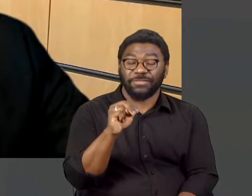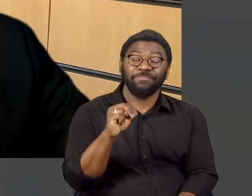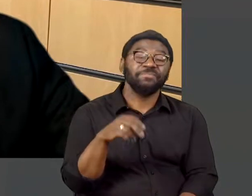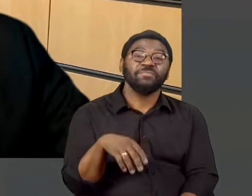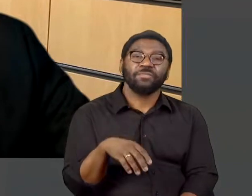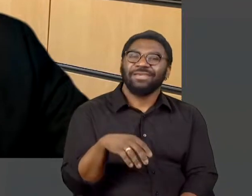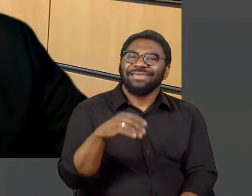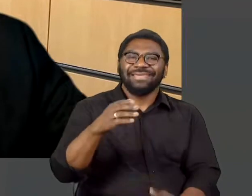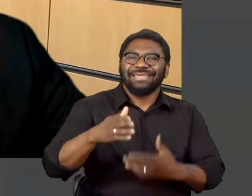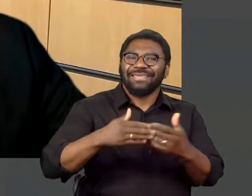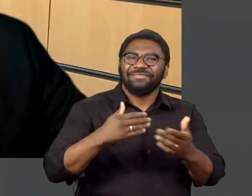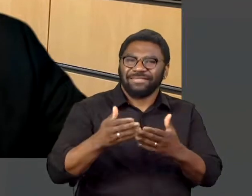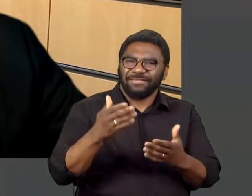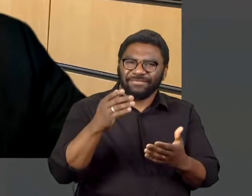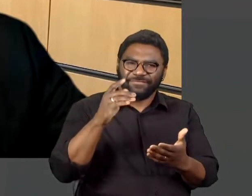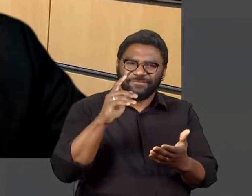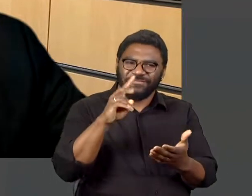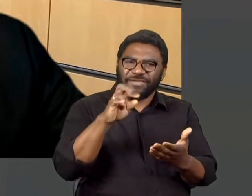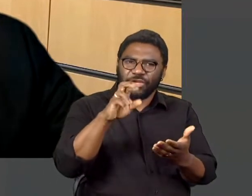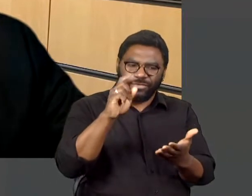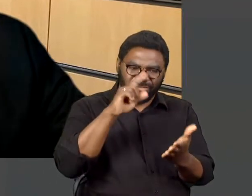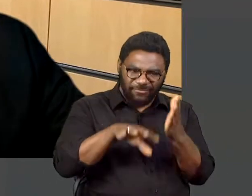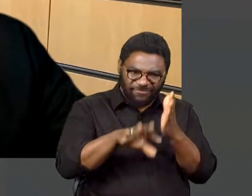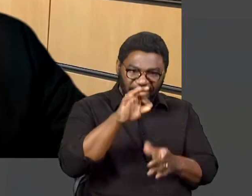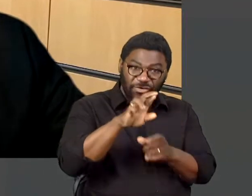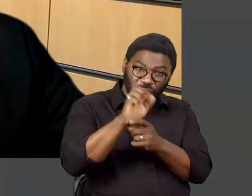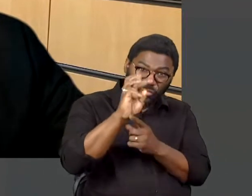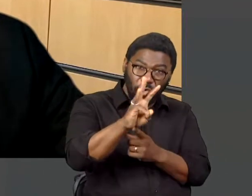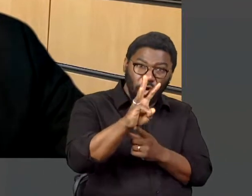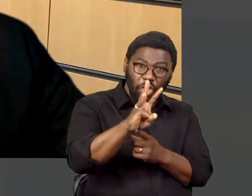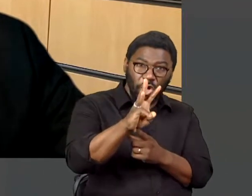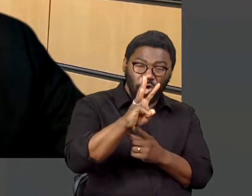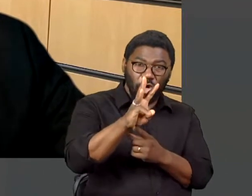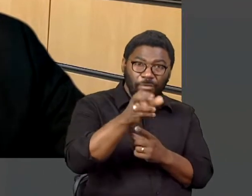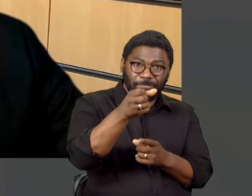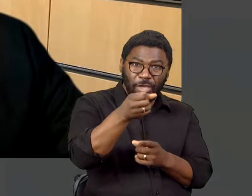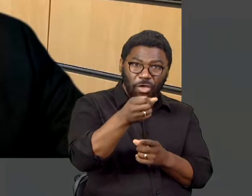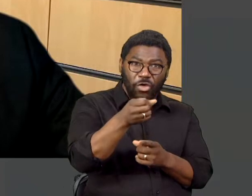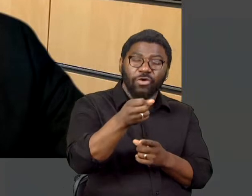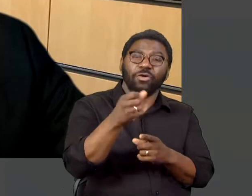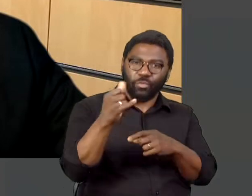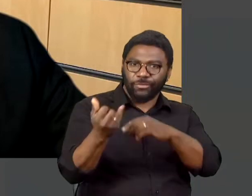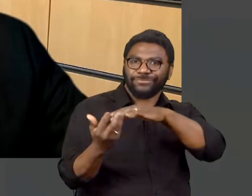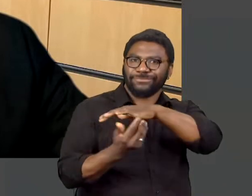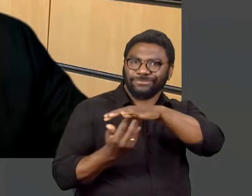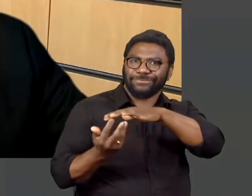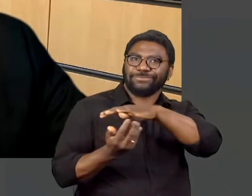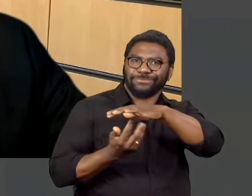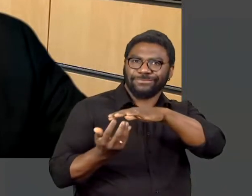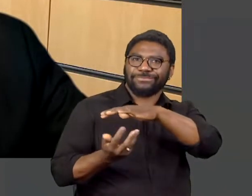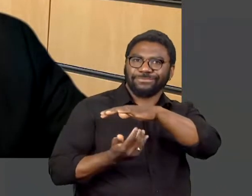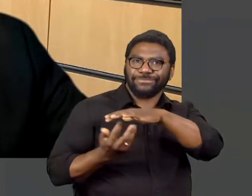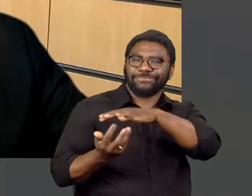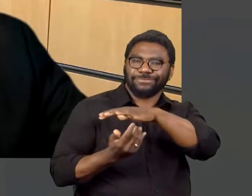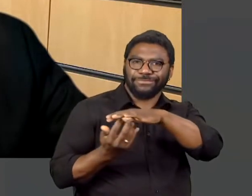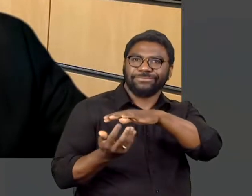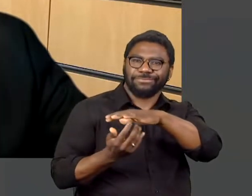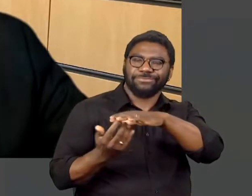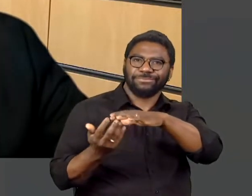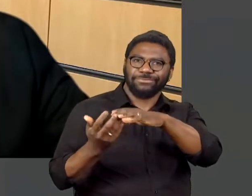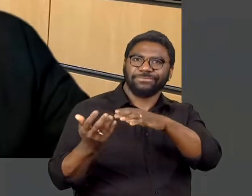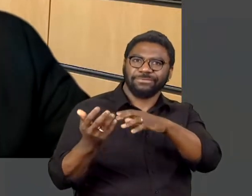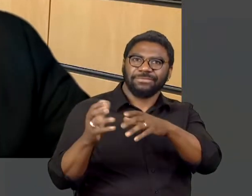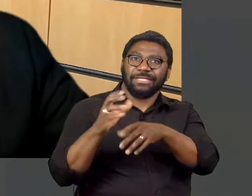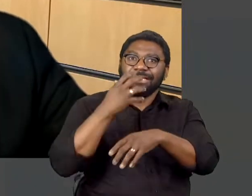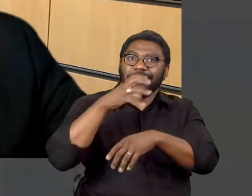pasteurization is generally expected to eliminate pathogens to a level that does not pose a risk to consumer health. Now, let me tell